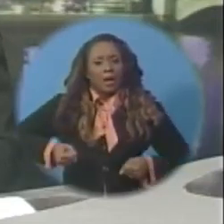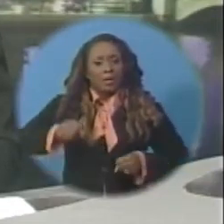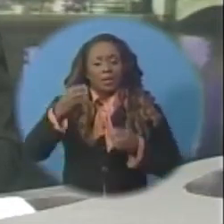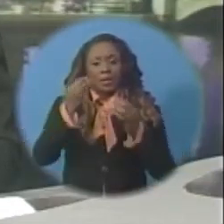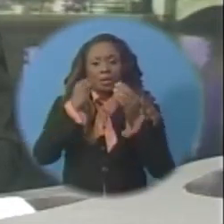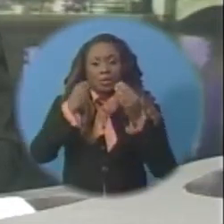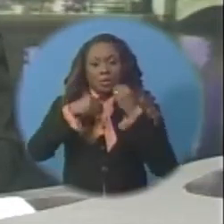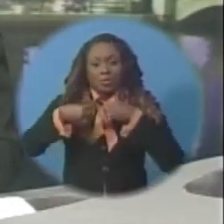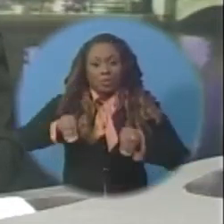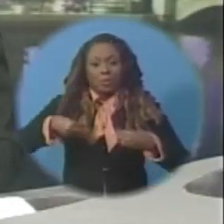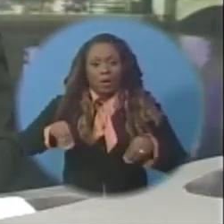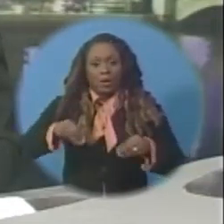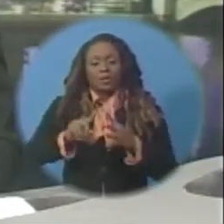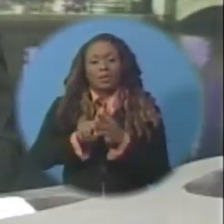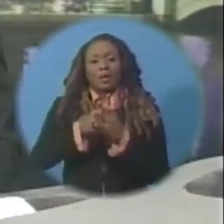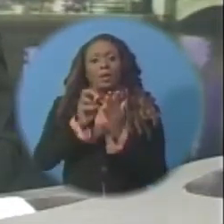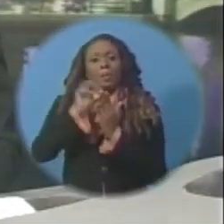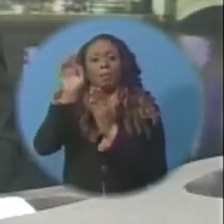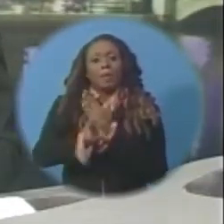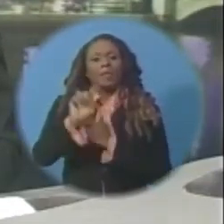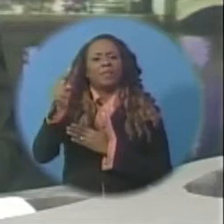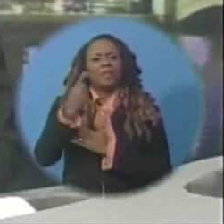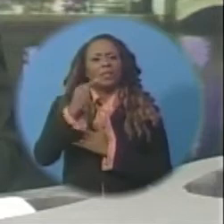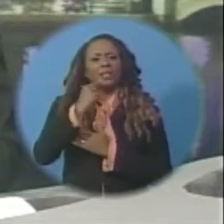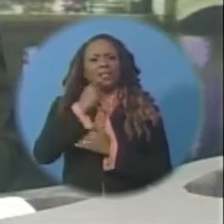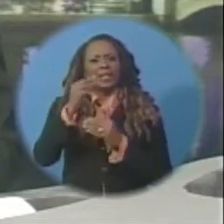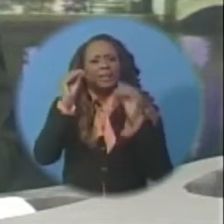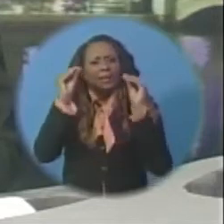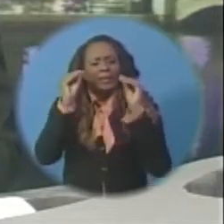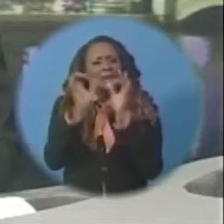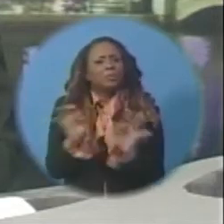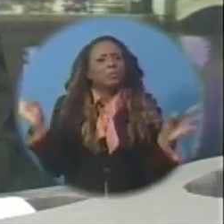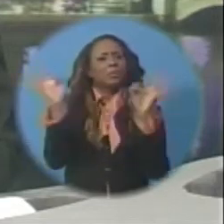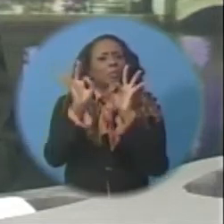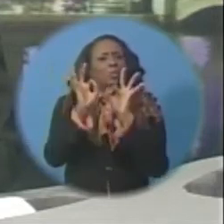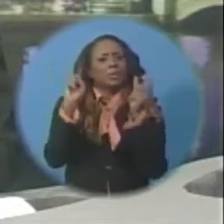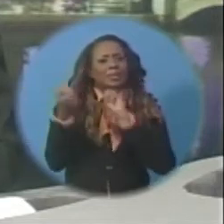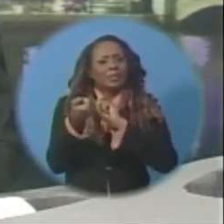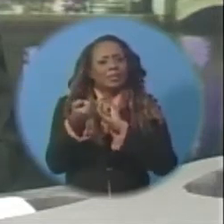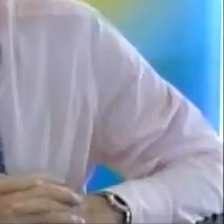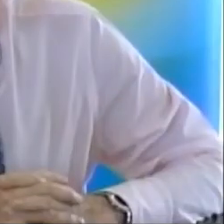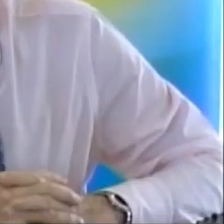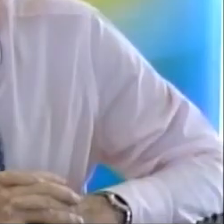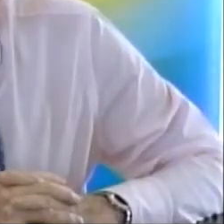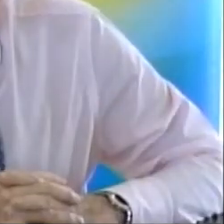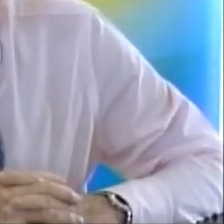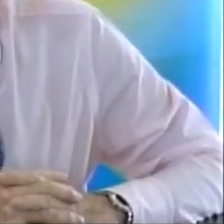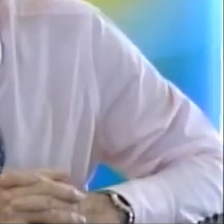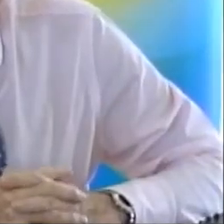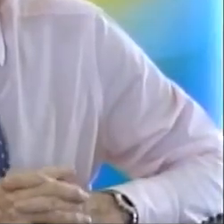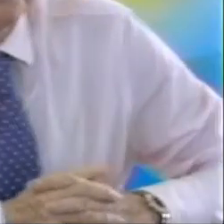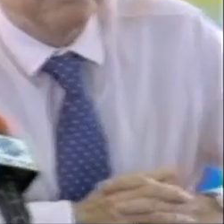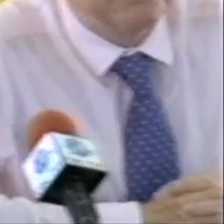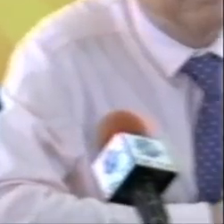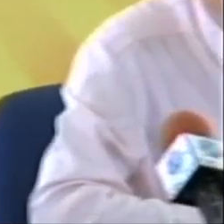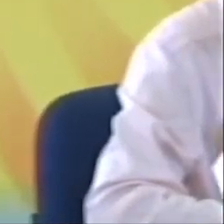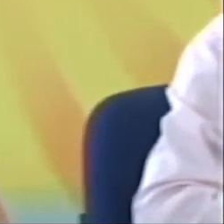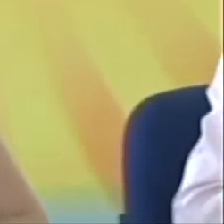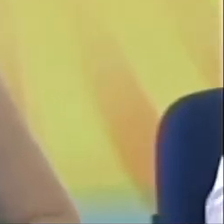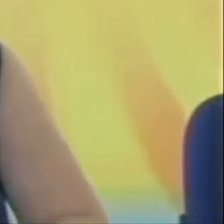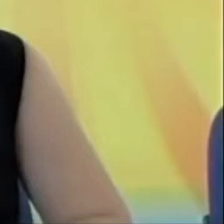on May 1st, sees education as vital in effecting change. But it is proceeding for May